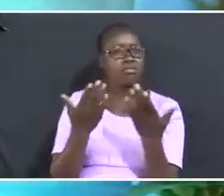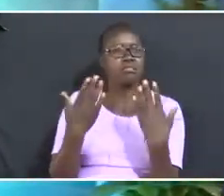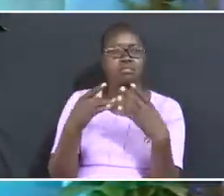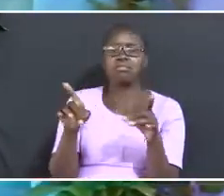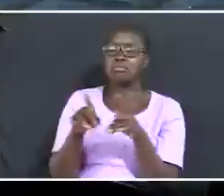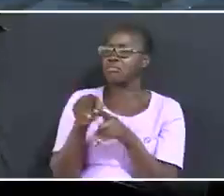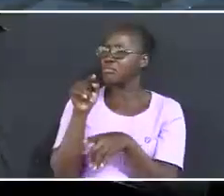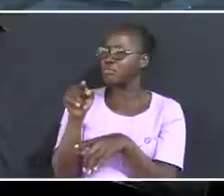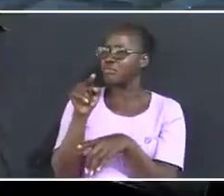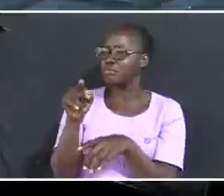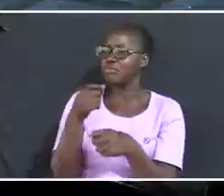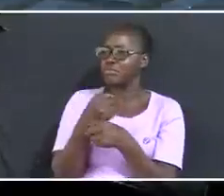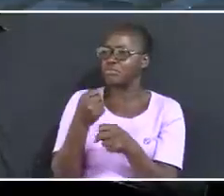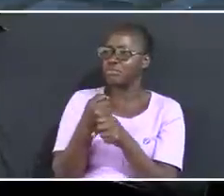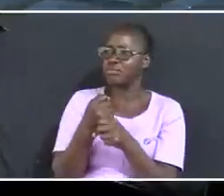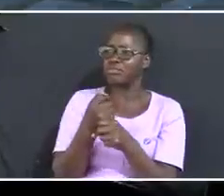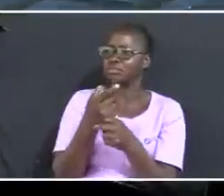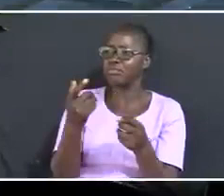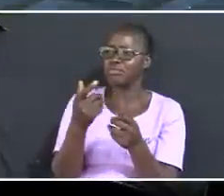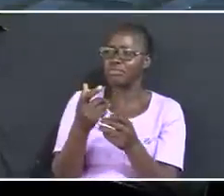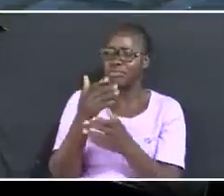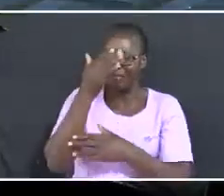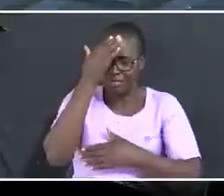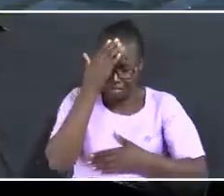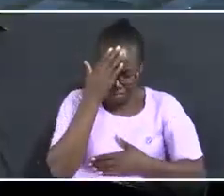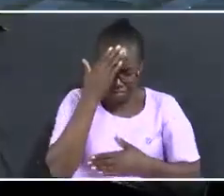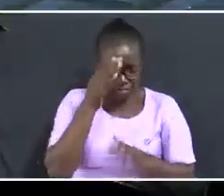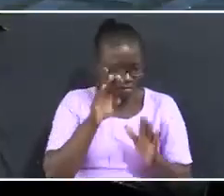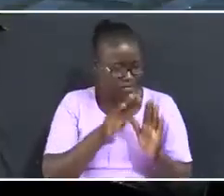that make such lofty statements